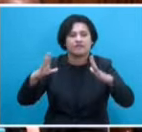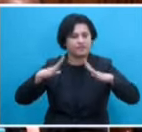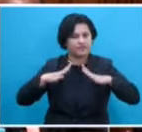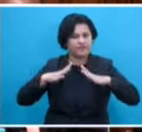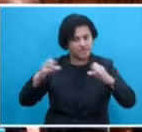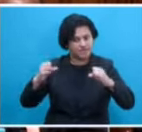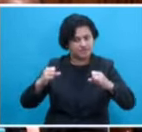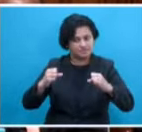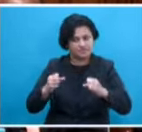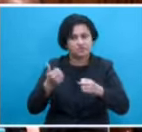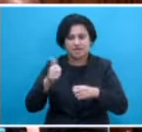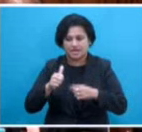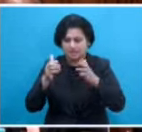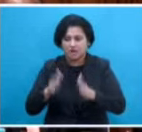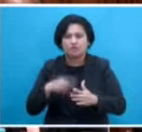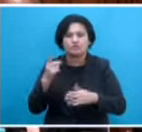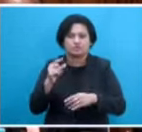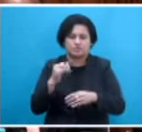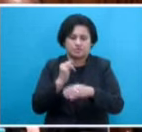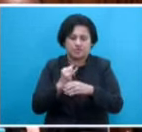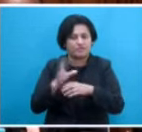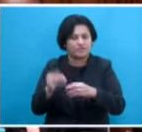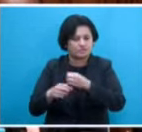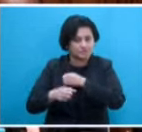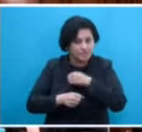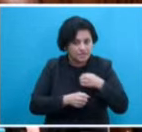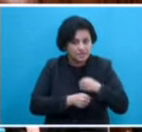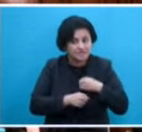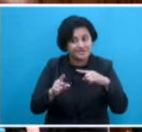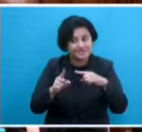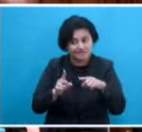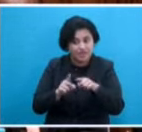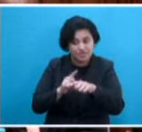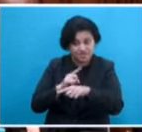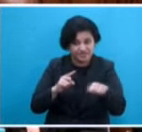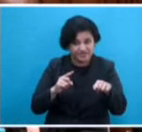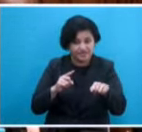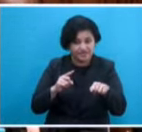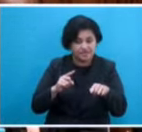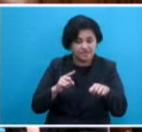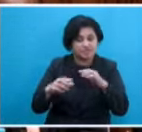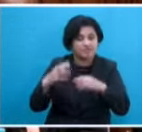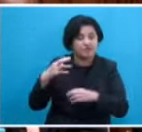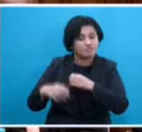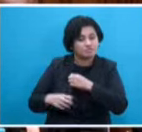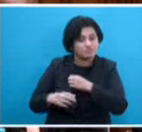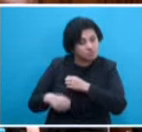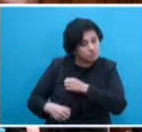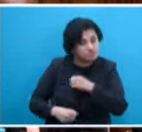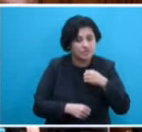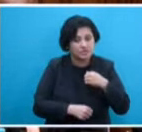between 2006 and 2014. And even when these officials are convicted of crimes, they are often quickly